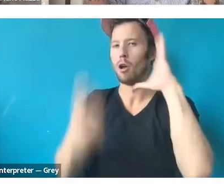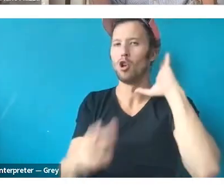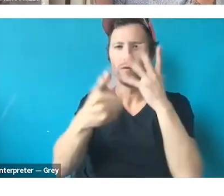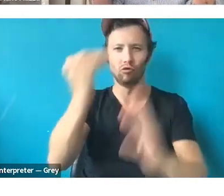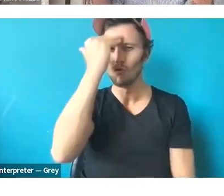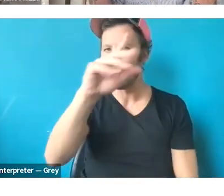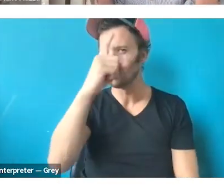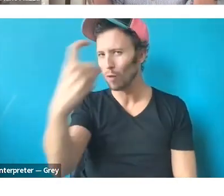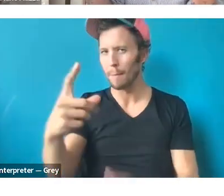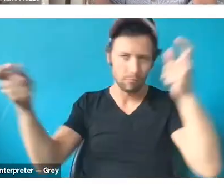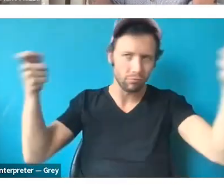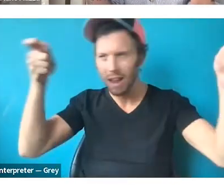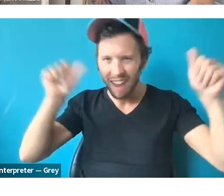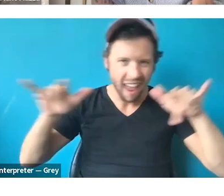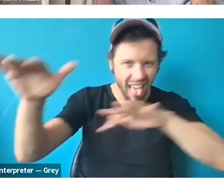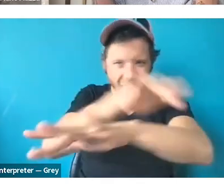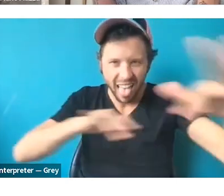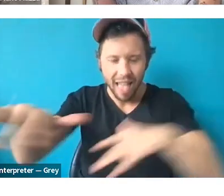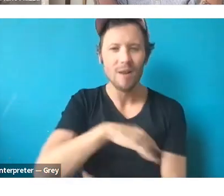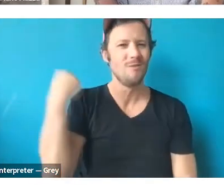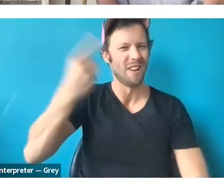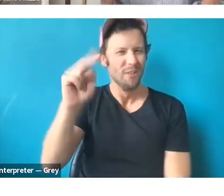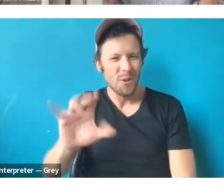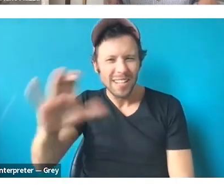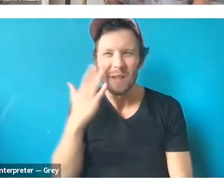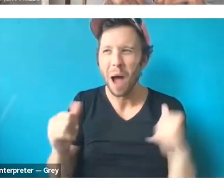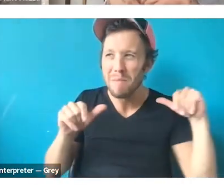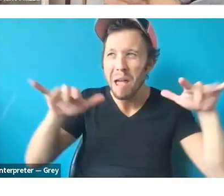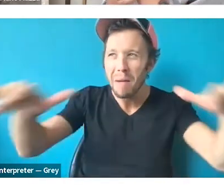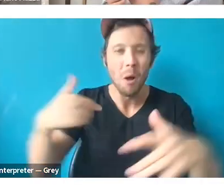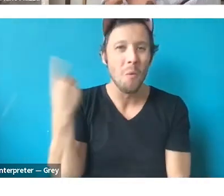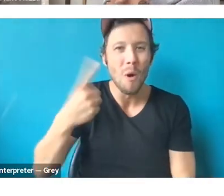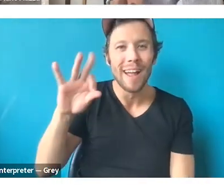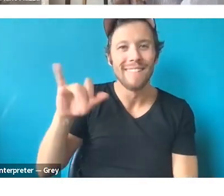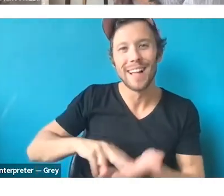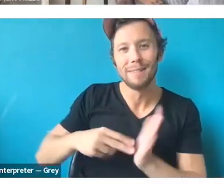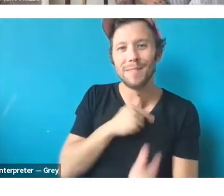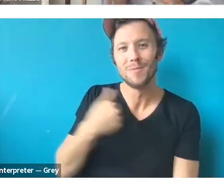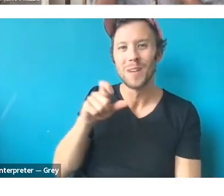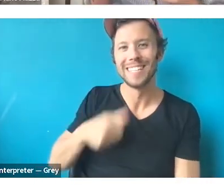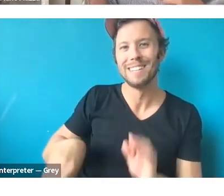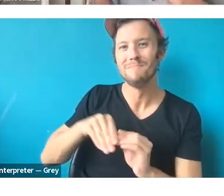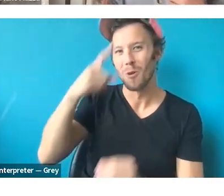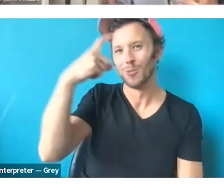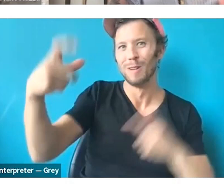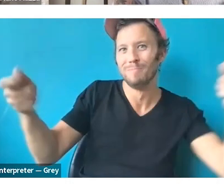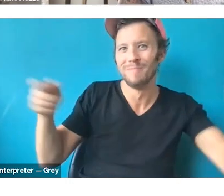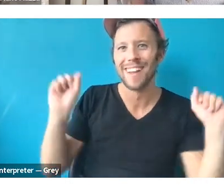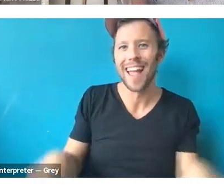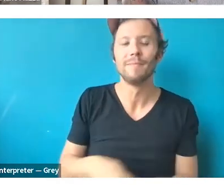is it about that kind of energy that maybe we're being asked to look a little bit deeper into our psyche? Another plant